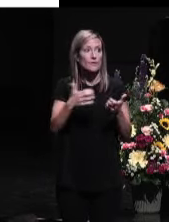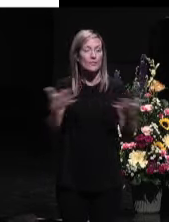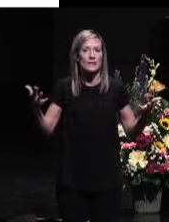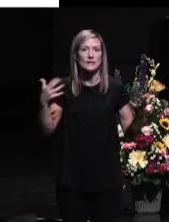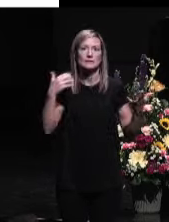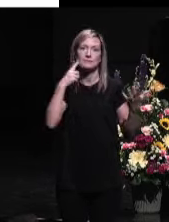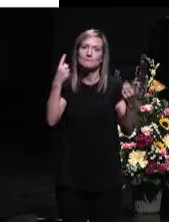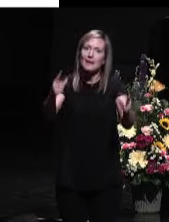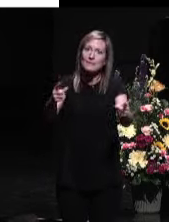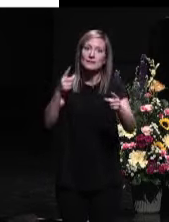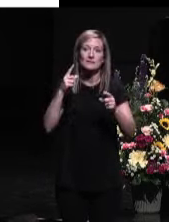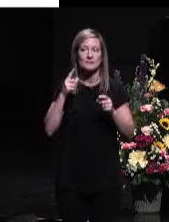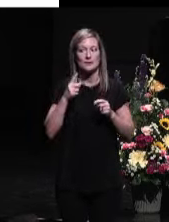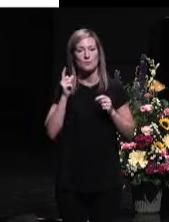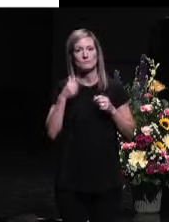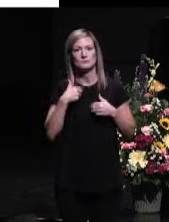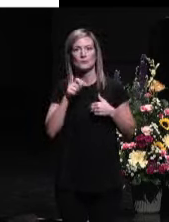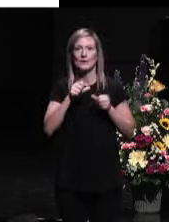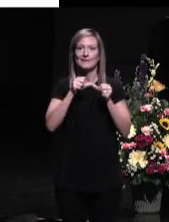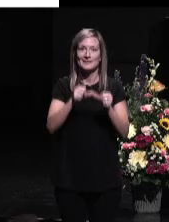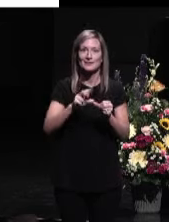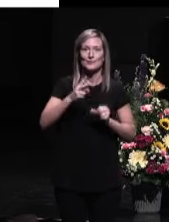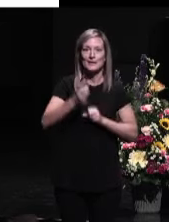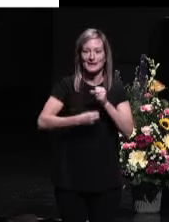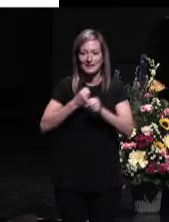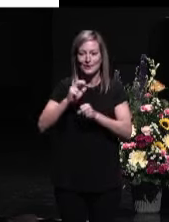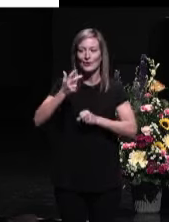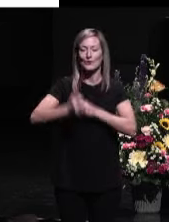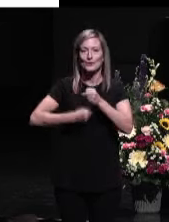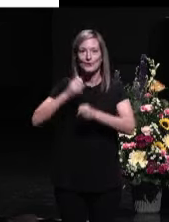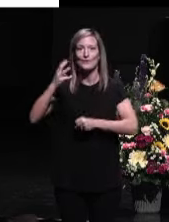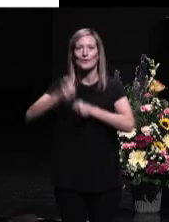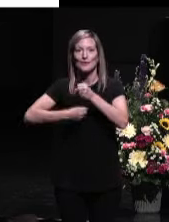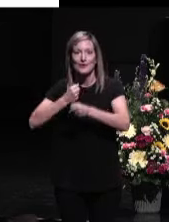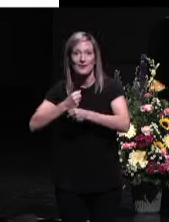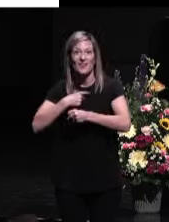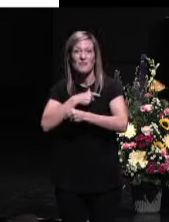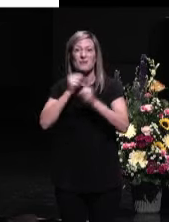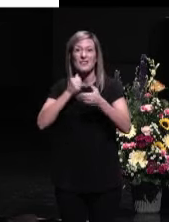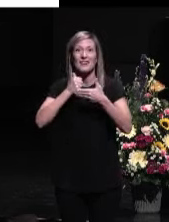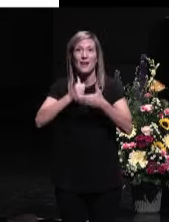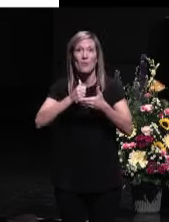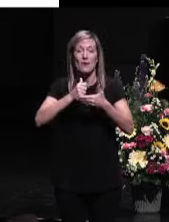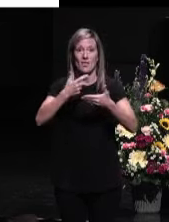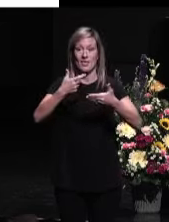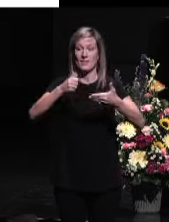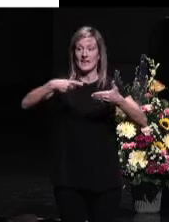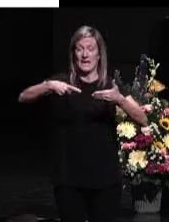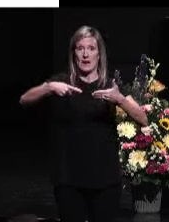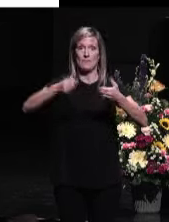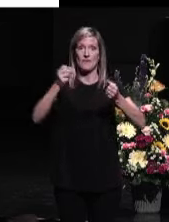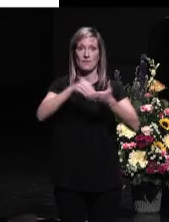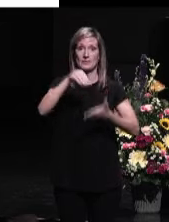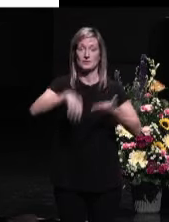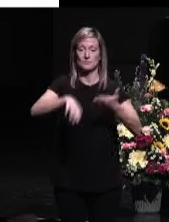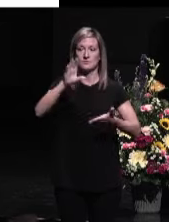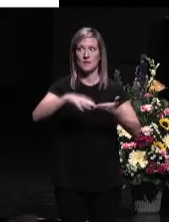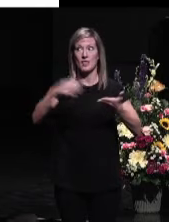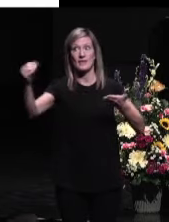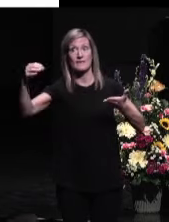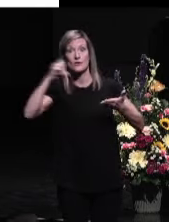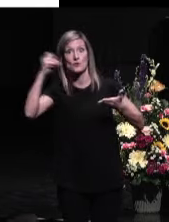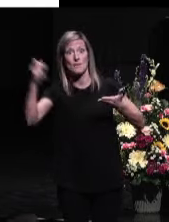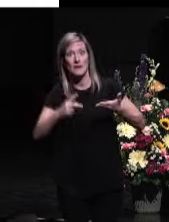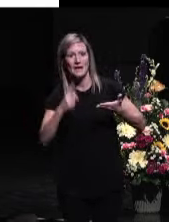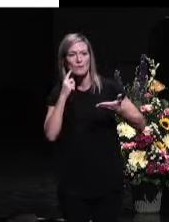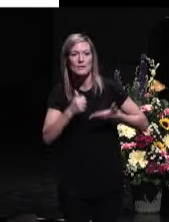we need to keep this going, second to third year, third to fourth year, and we can effectively close that achievement gap, which, by the way, for graduation, we have been bringing